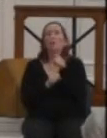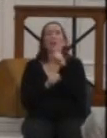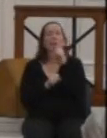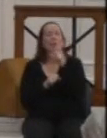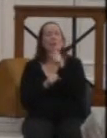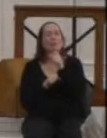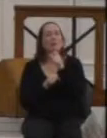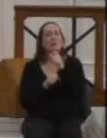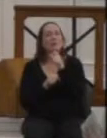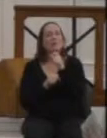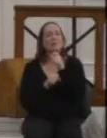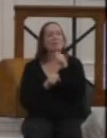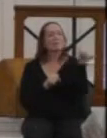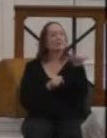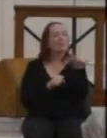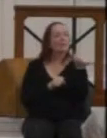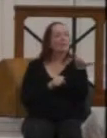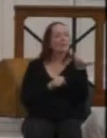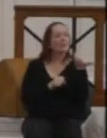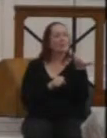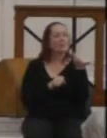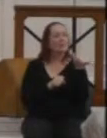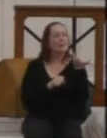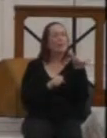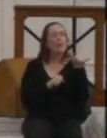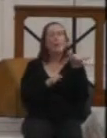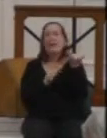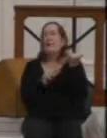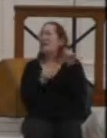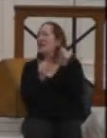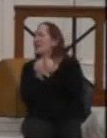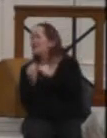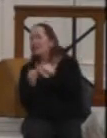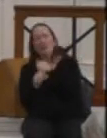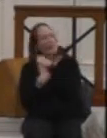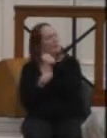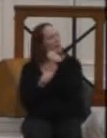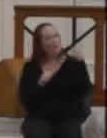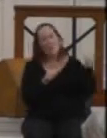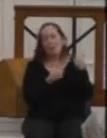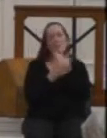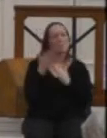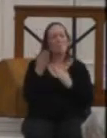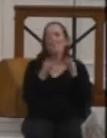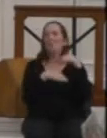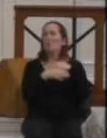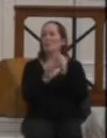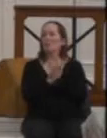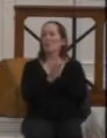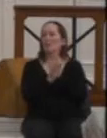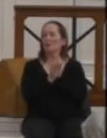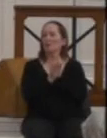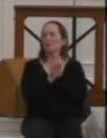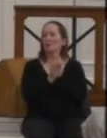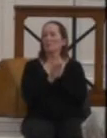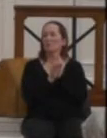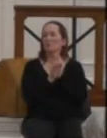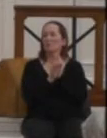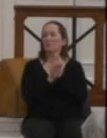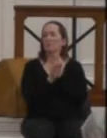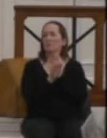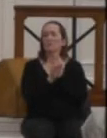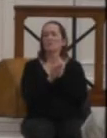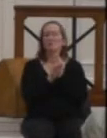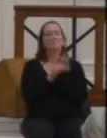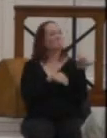unlike any other part of creation. There is no other part of creation that is like you and